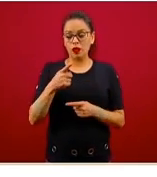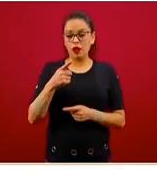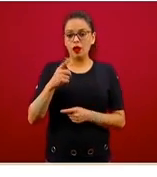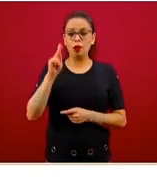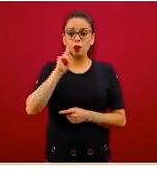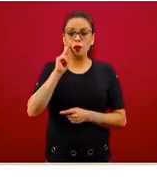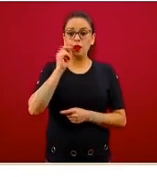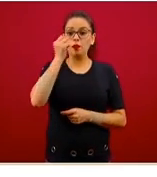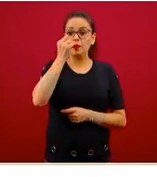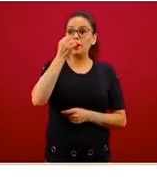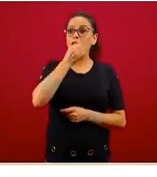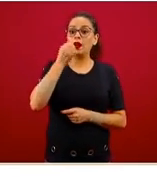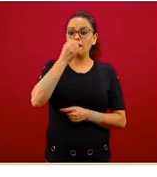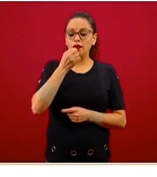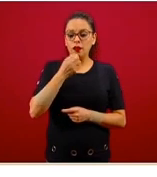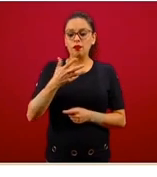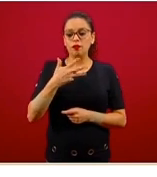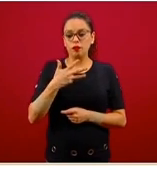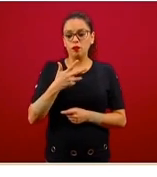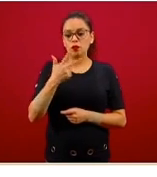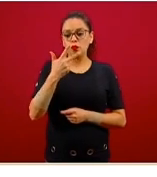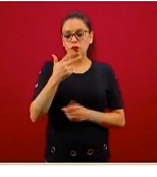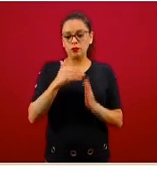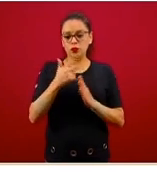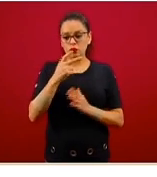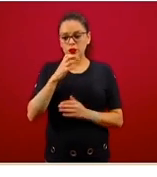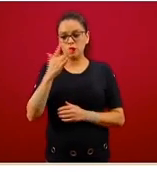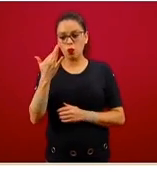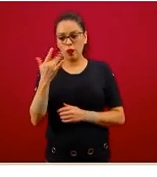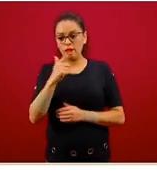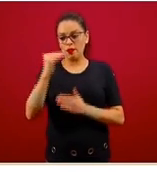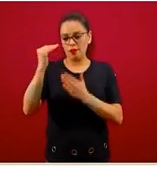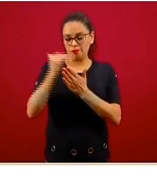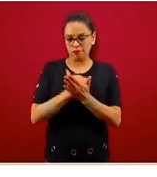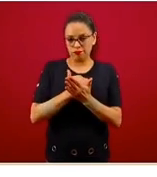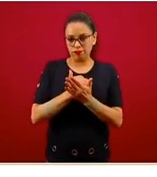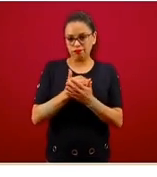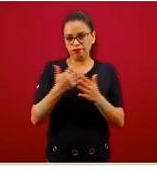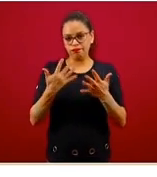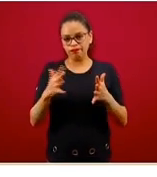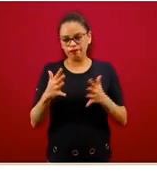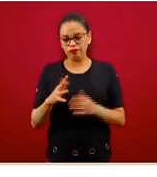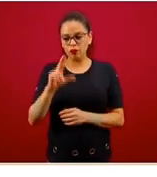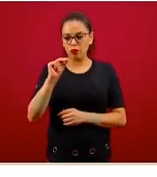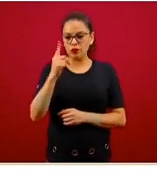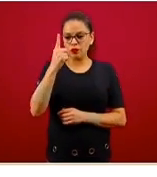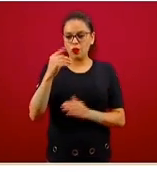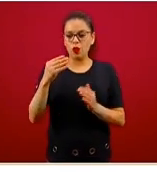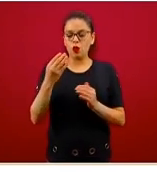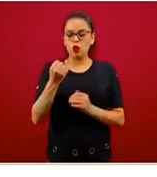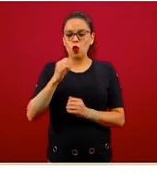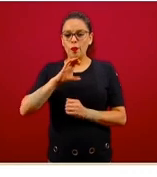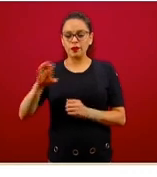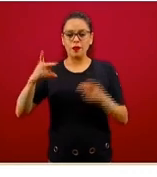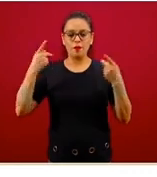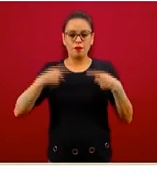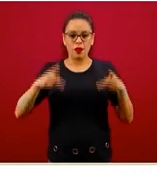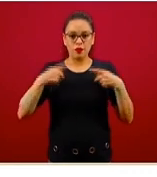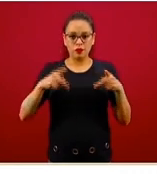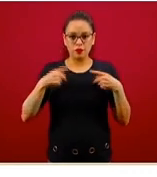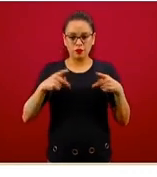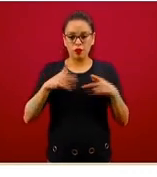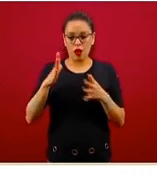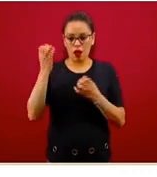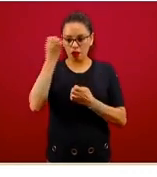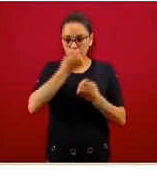fatalities. We also have over 50,000 negative cumulative cases,